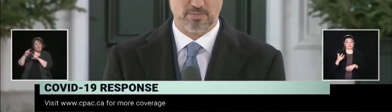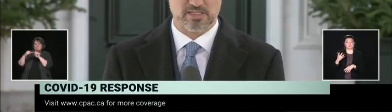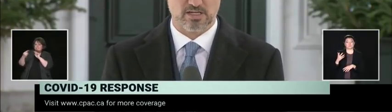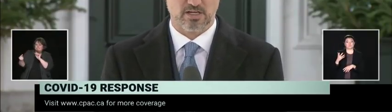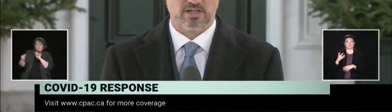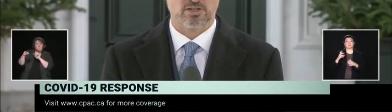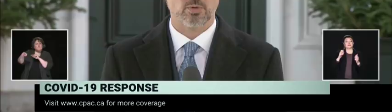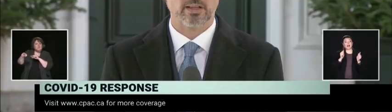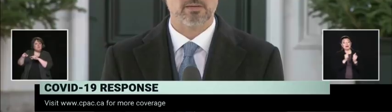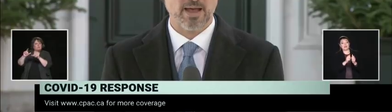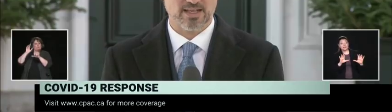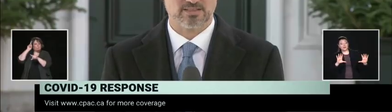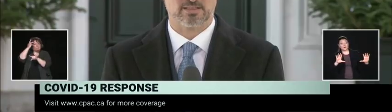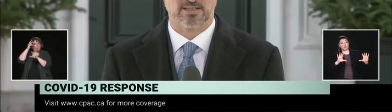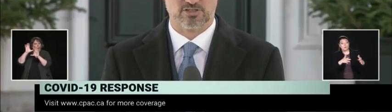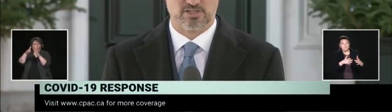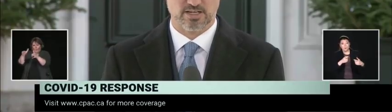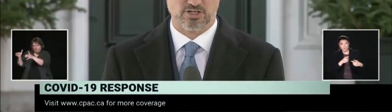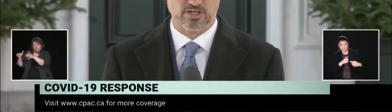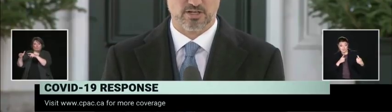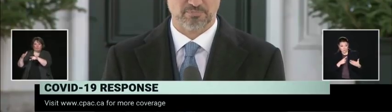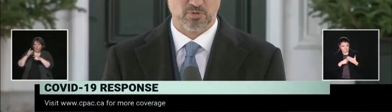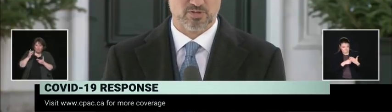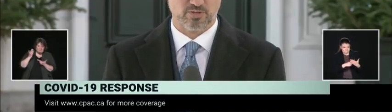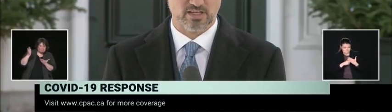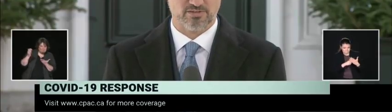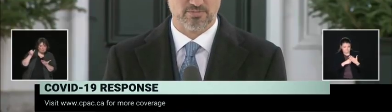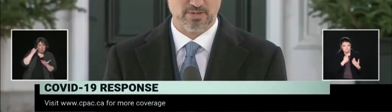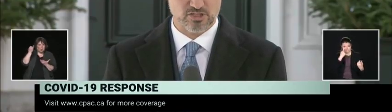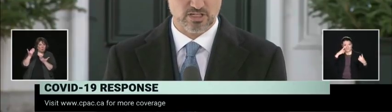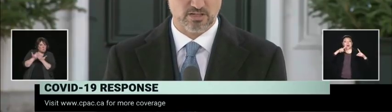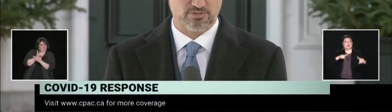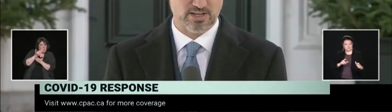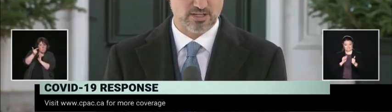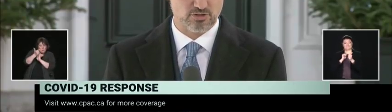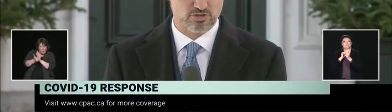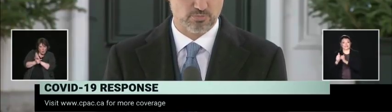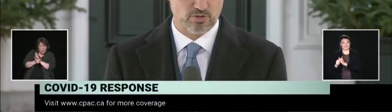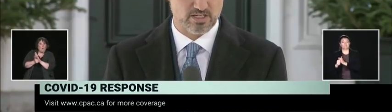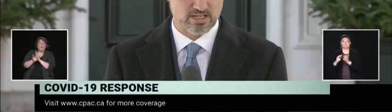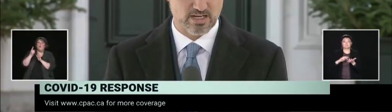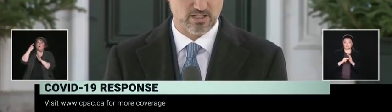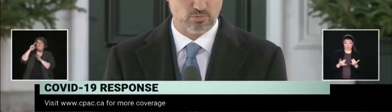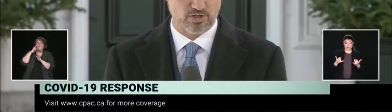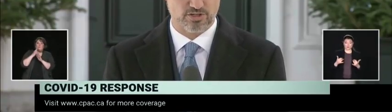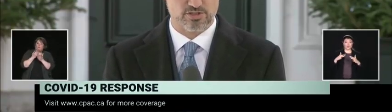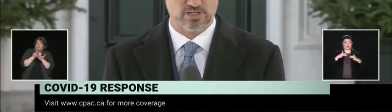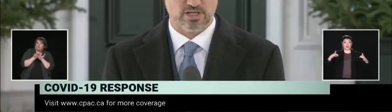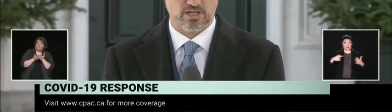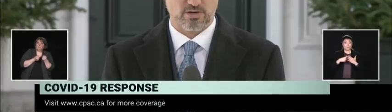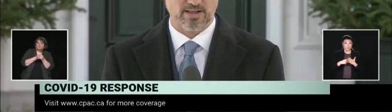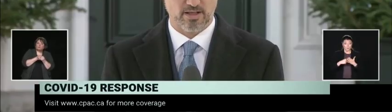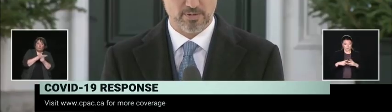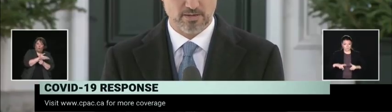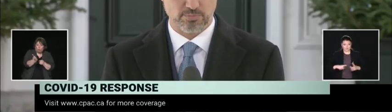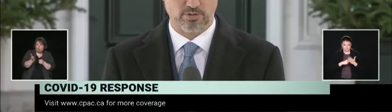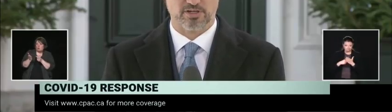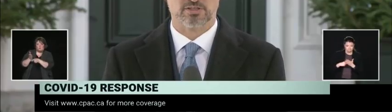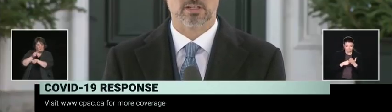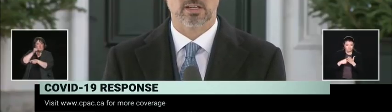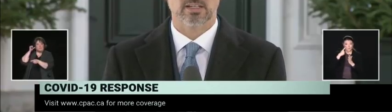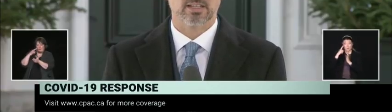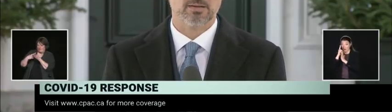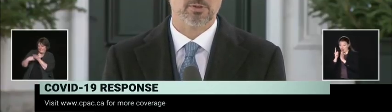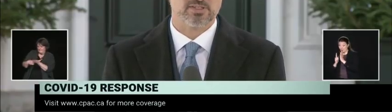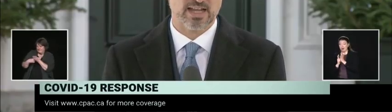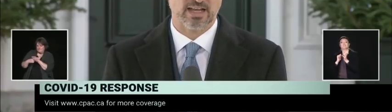of Commons to quickly pass this legislation, which will give much-needed financial support to Canadian workers while helping